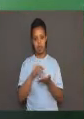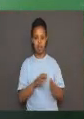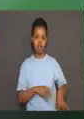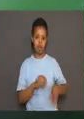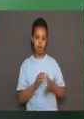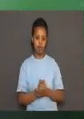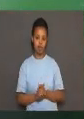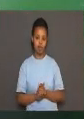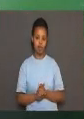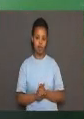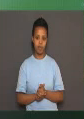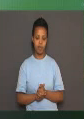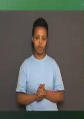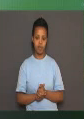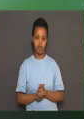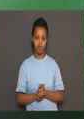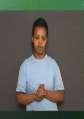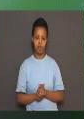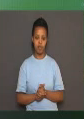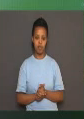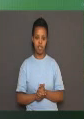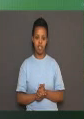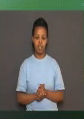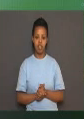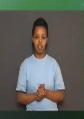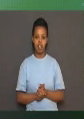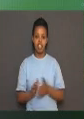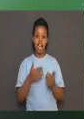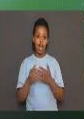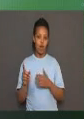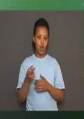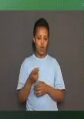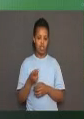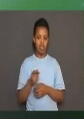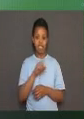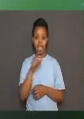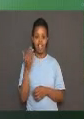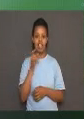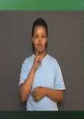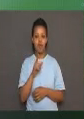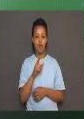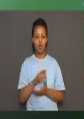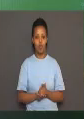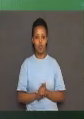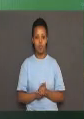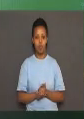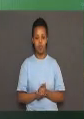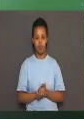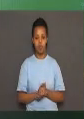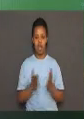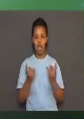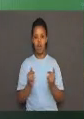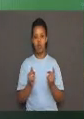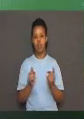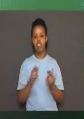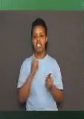Welcome back, students. That should have been a fairly simple activity for you to complete. Let us